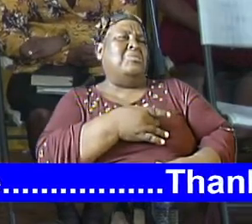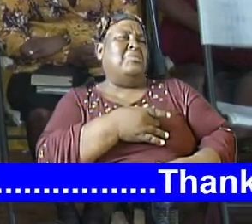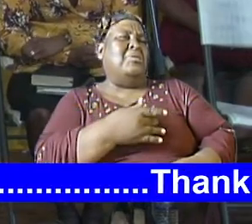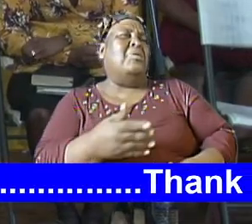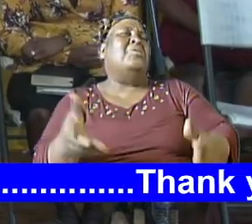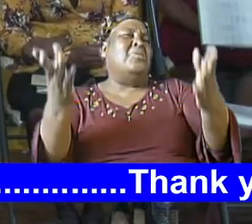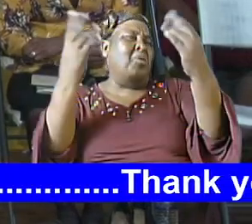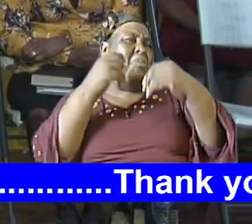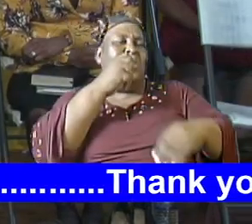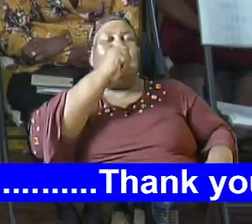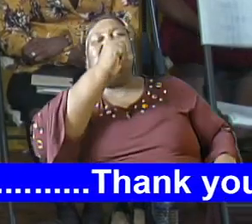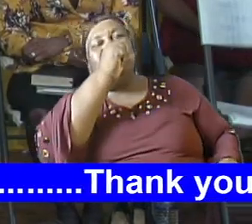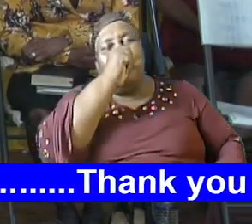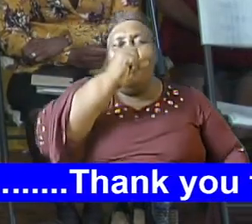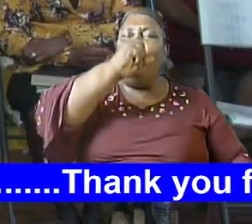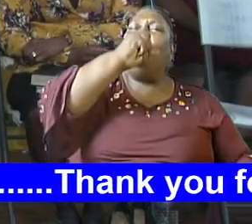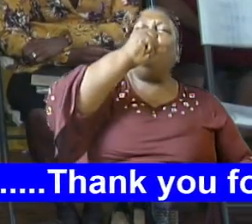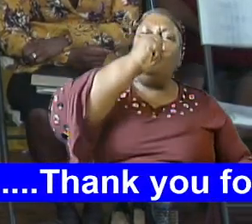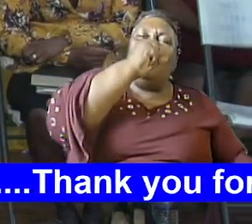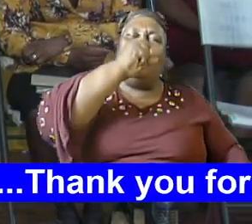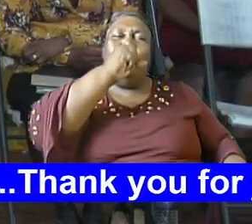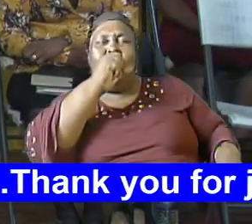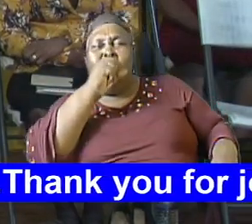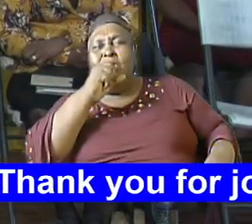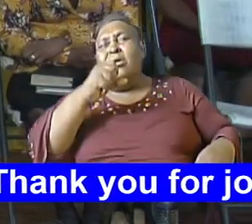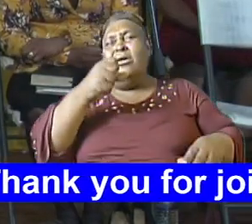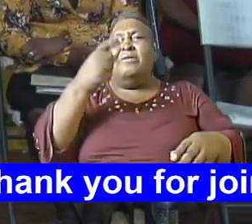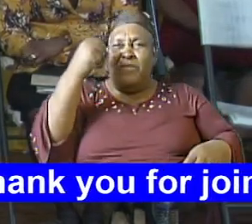Come voice to tune for me.